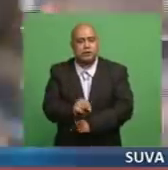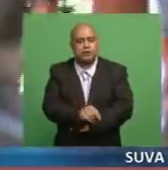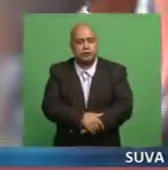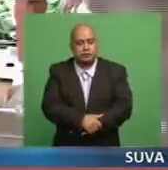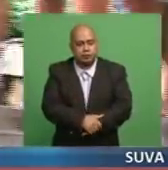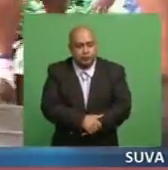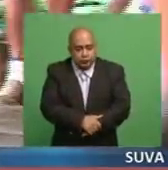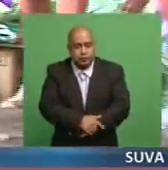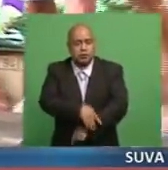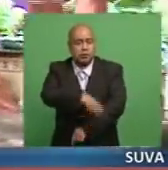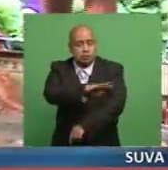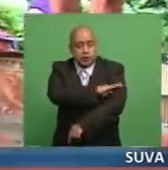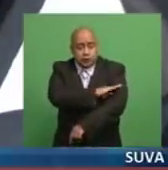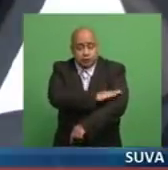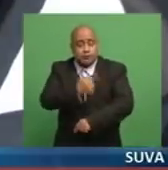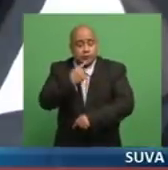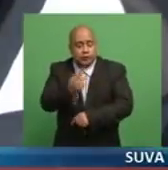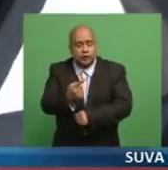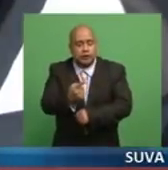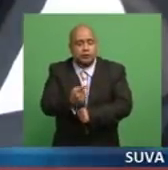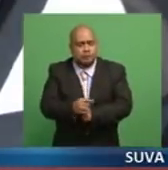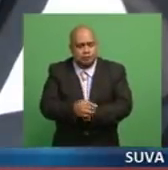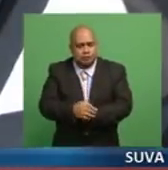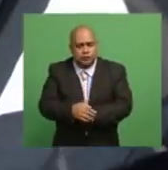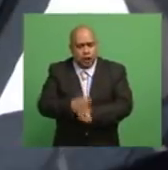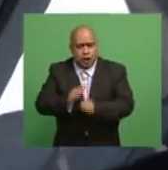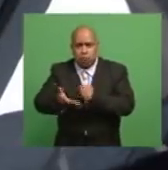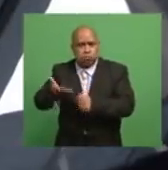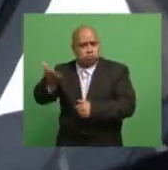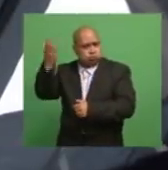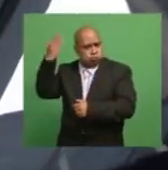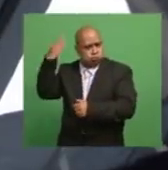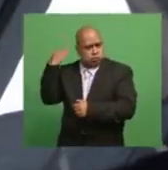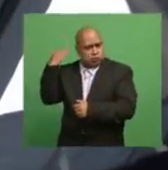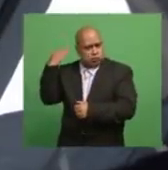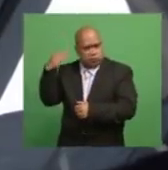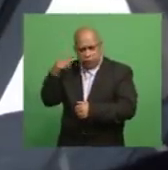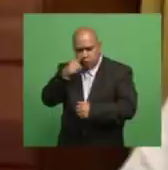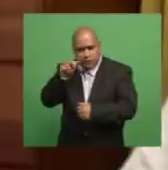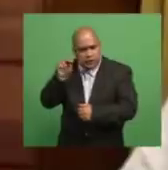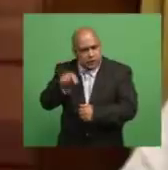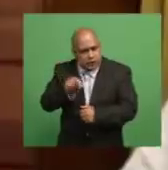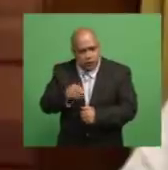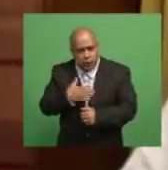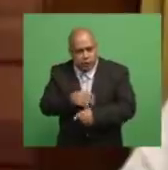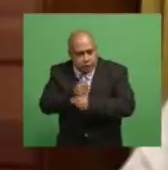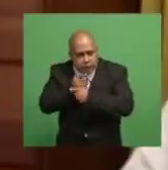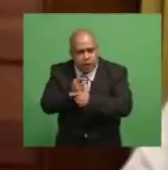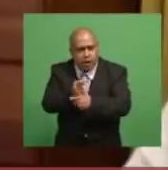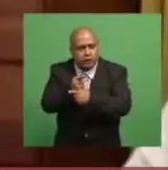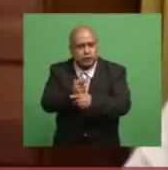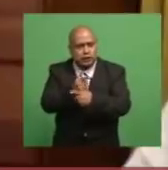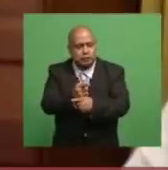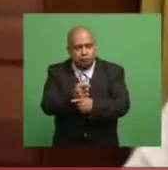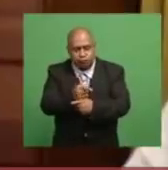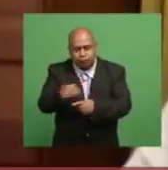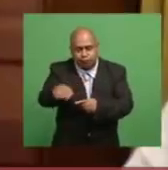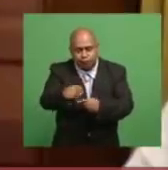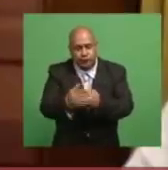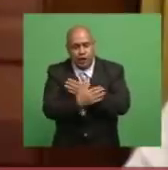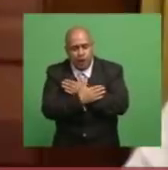never before have Fijians needed the guiding comfort of the message of love more than today. While most are at home with their loved